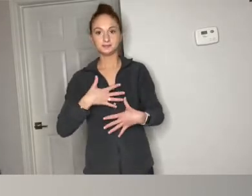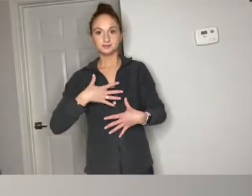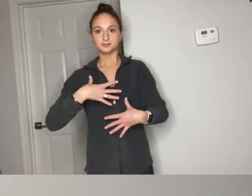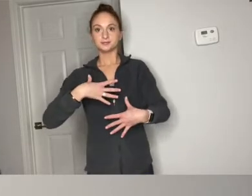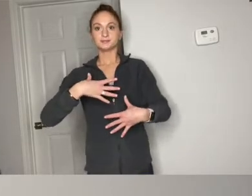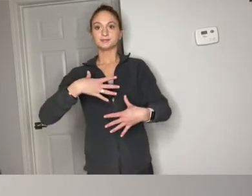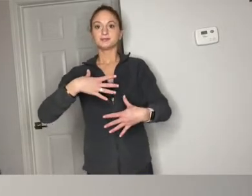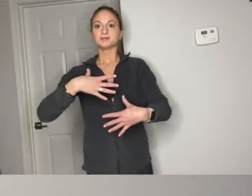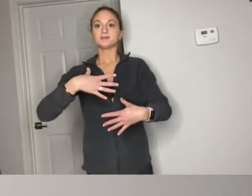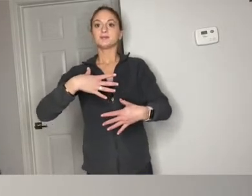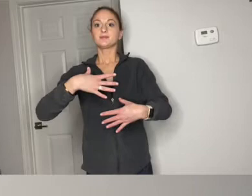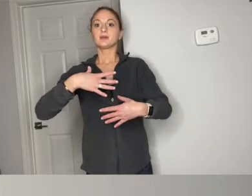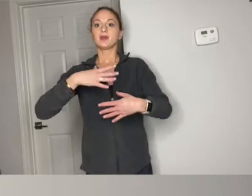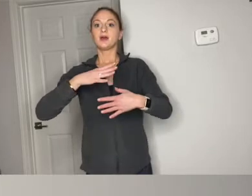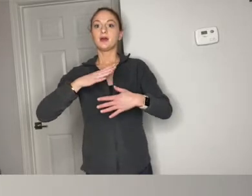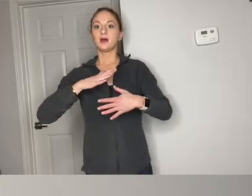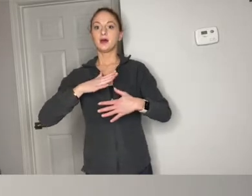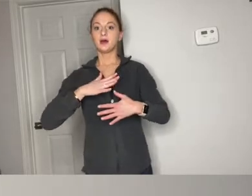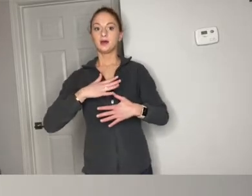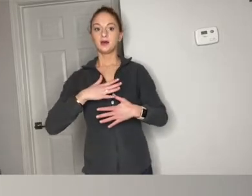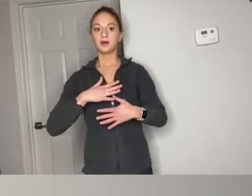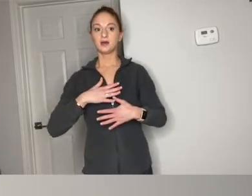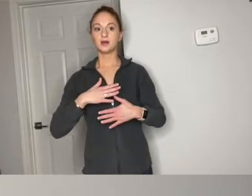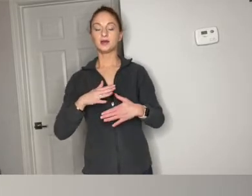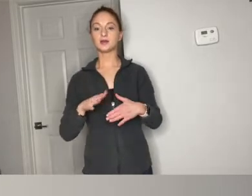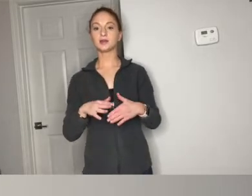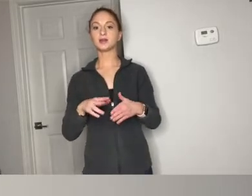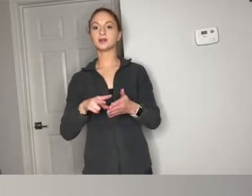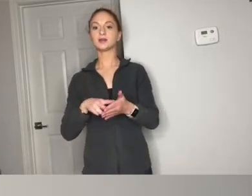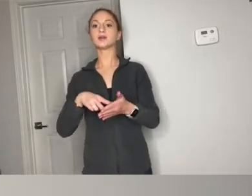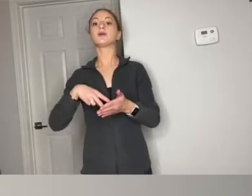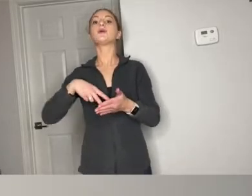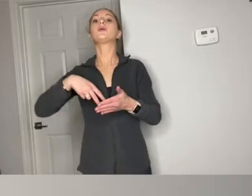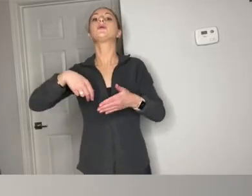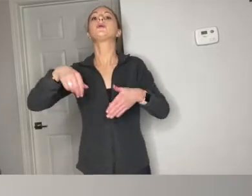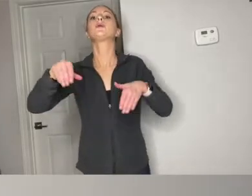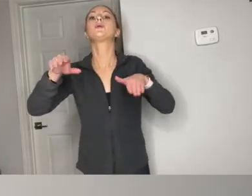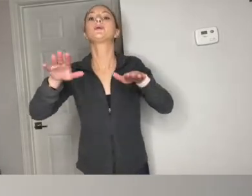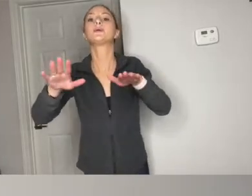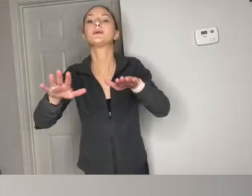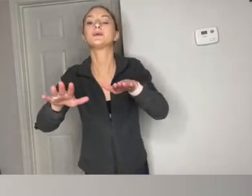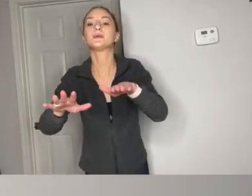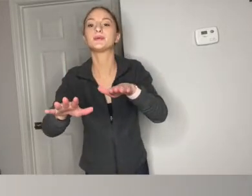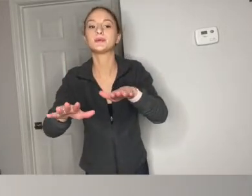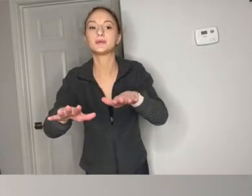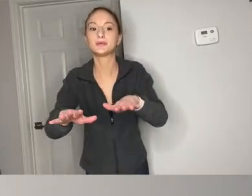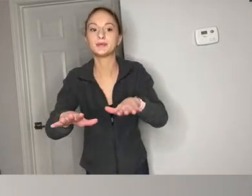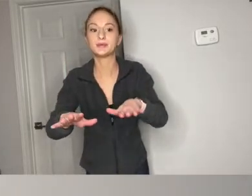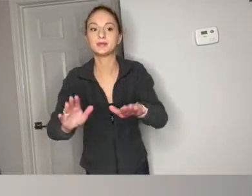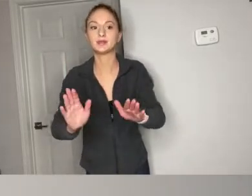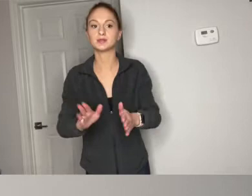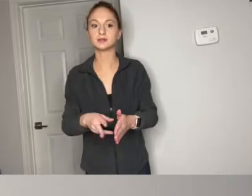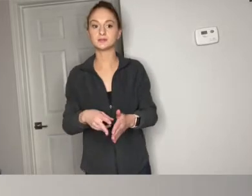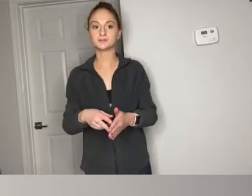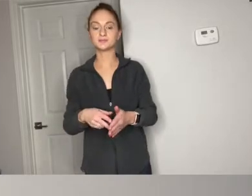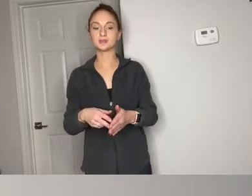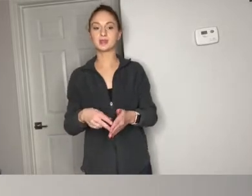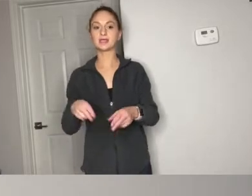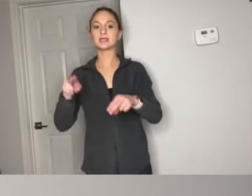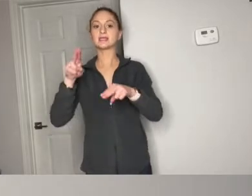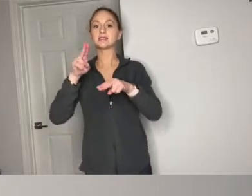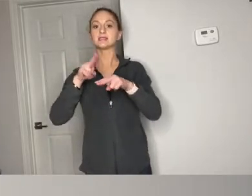Take a deep breath in. And exhale as you lower all the way down to your toes. Try not to dive down, but